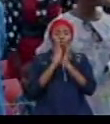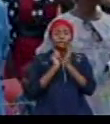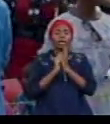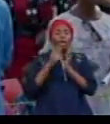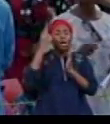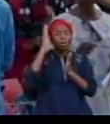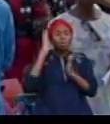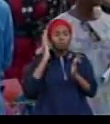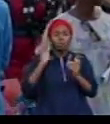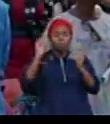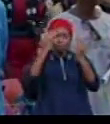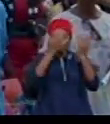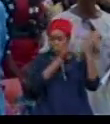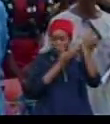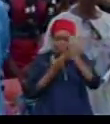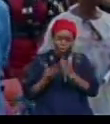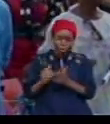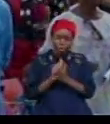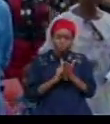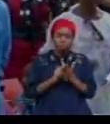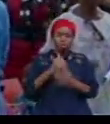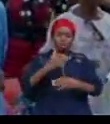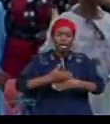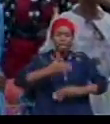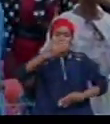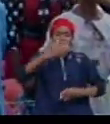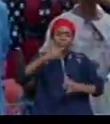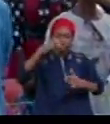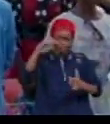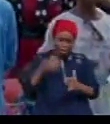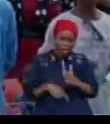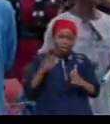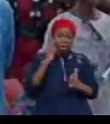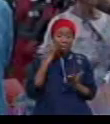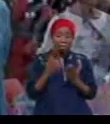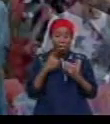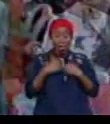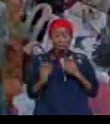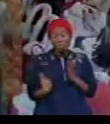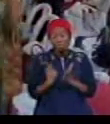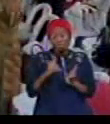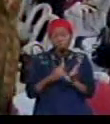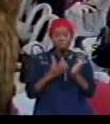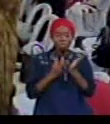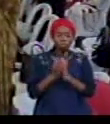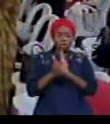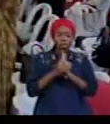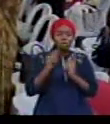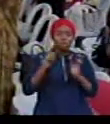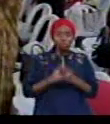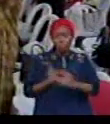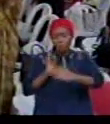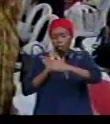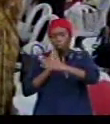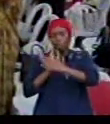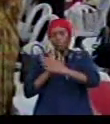down. They might have used it, you know, through technology to prevent the people from hearing the gospel.